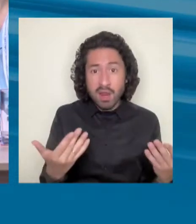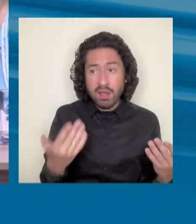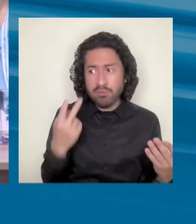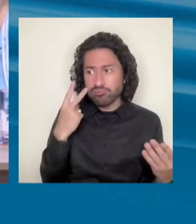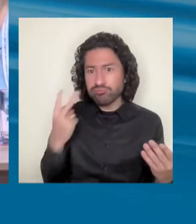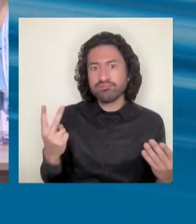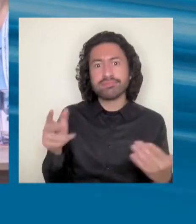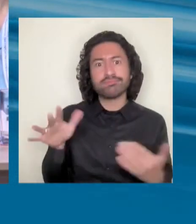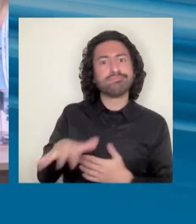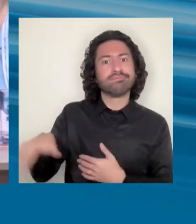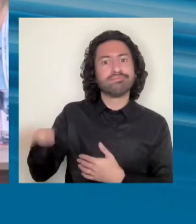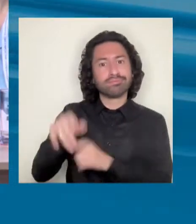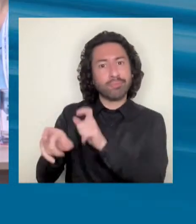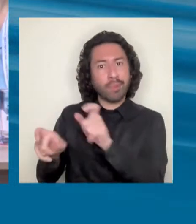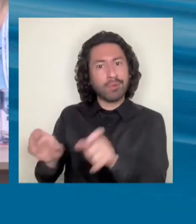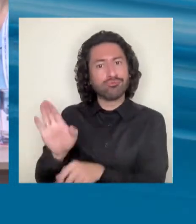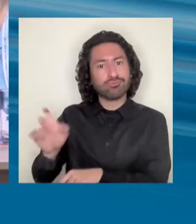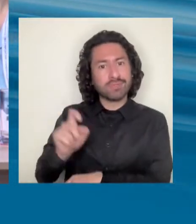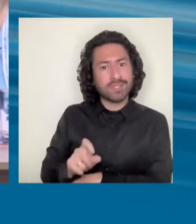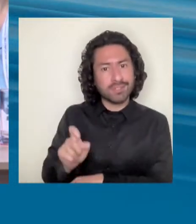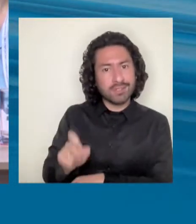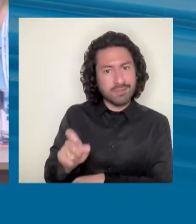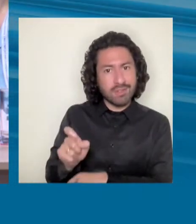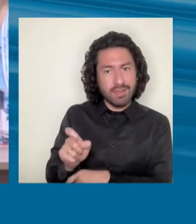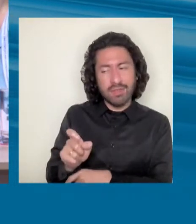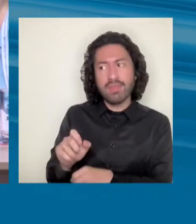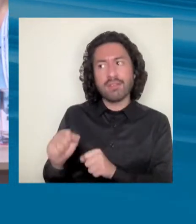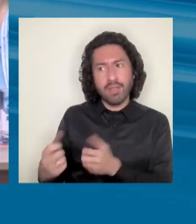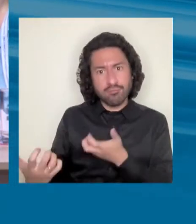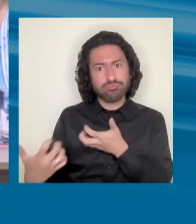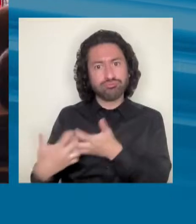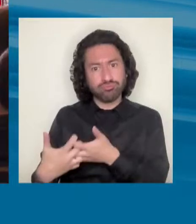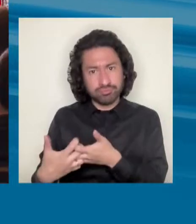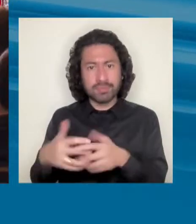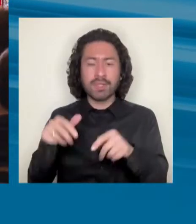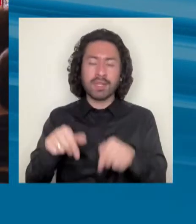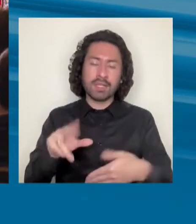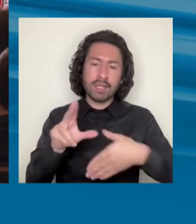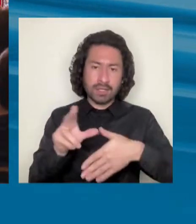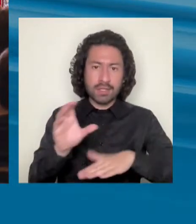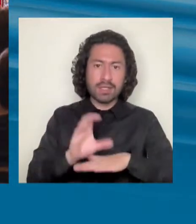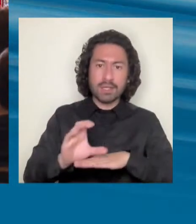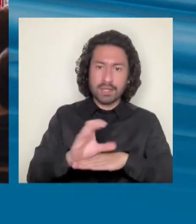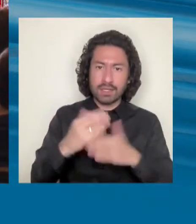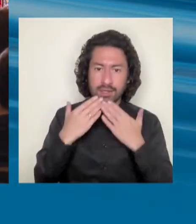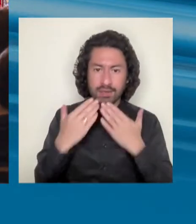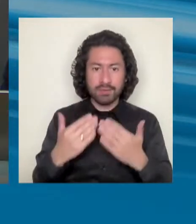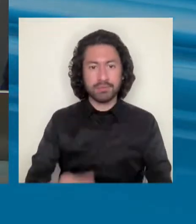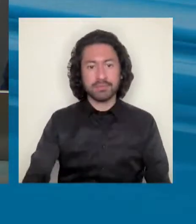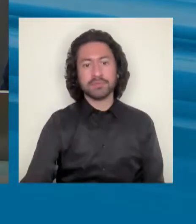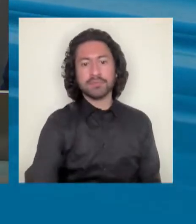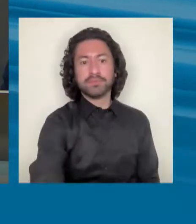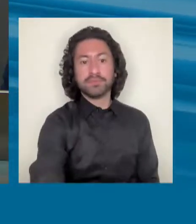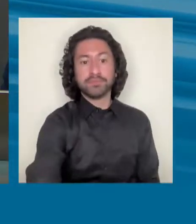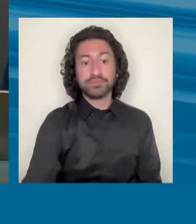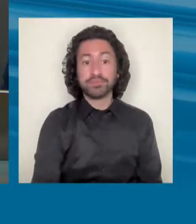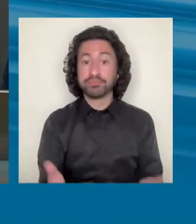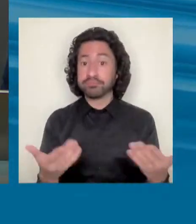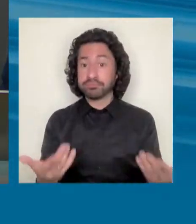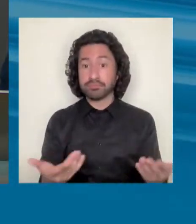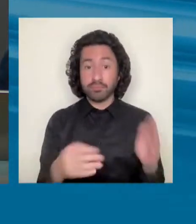Latin America. Chair, I thank you. Muchas gracias. Thank you very much. We